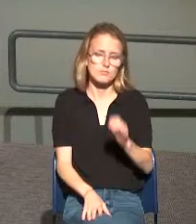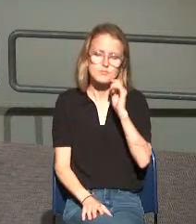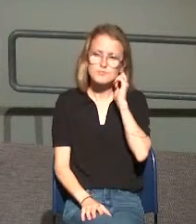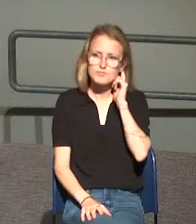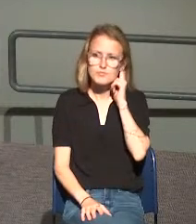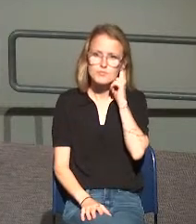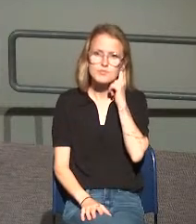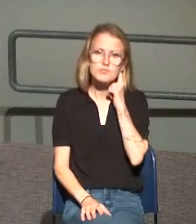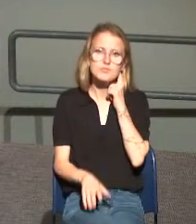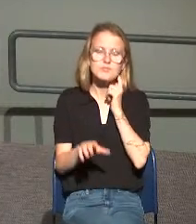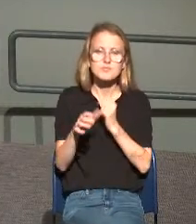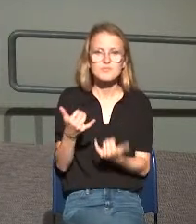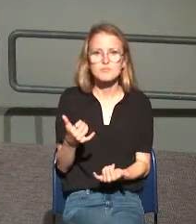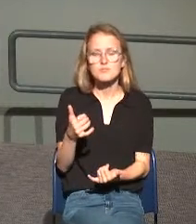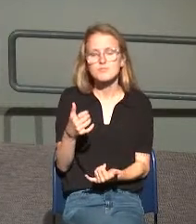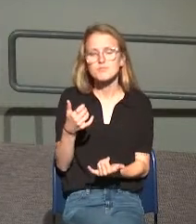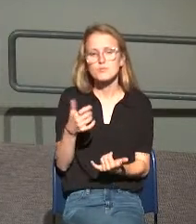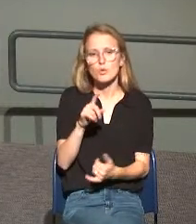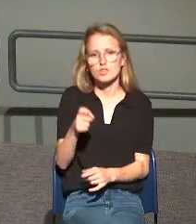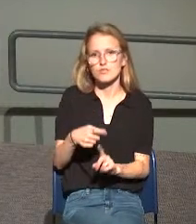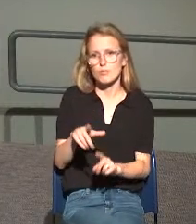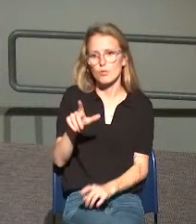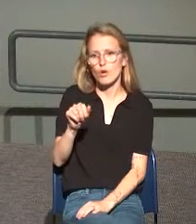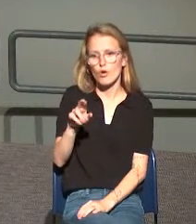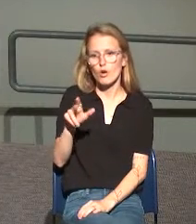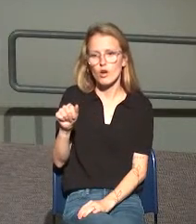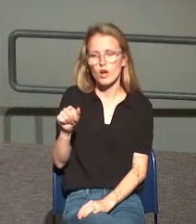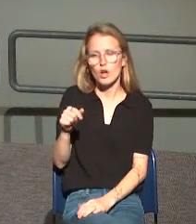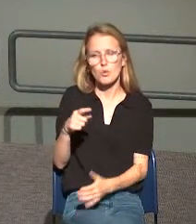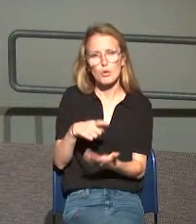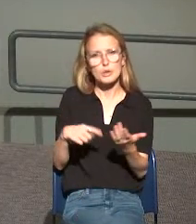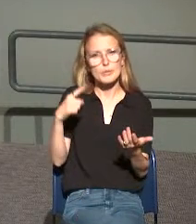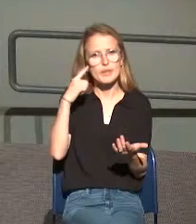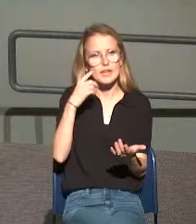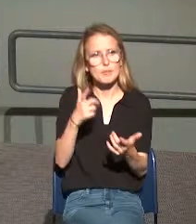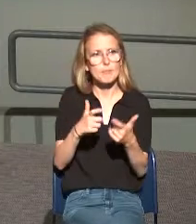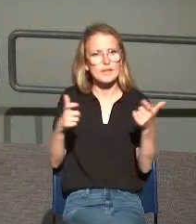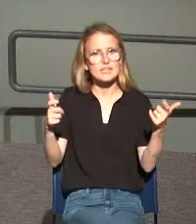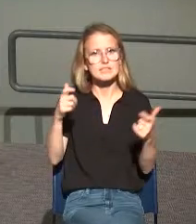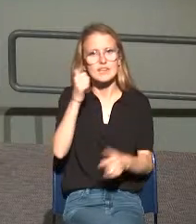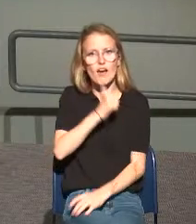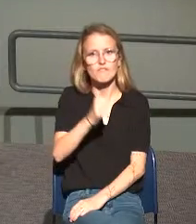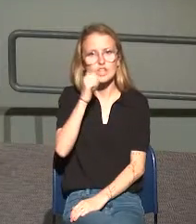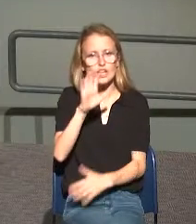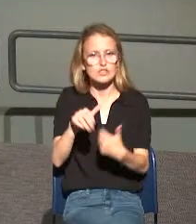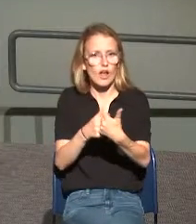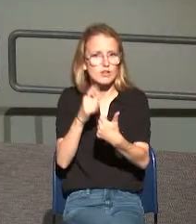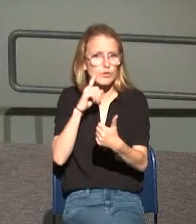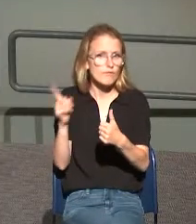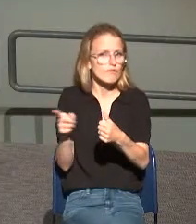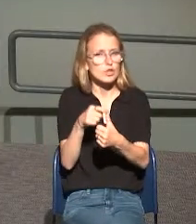question's from Laura. Thank you, Laura. What do you think was the biggest day-to-day challenge for the first female aviators?